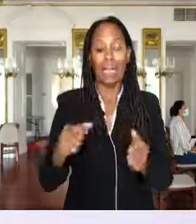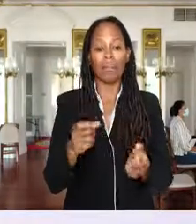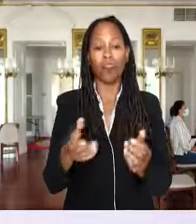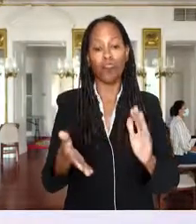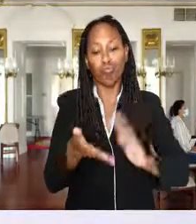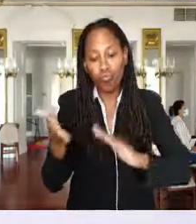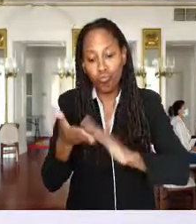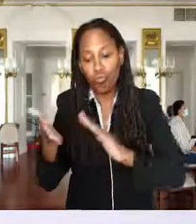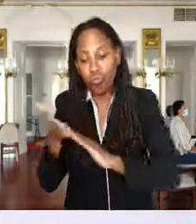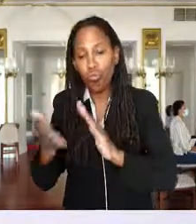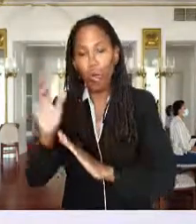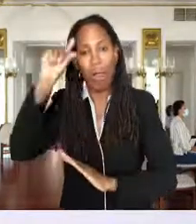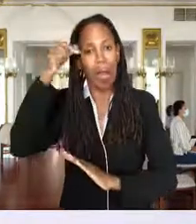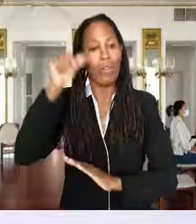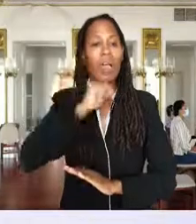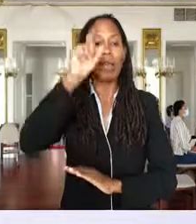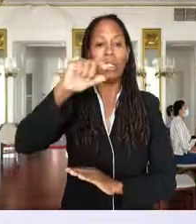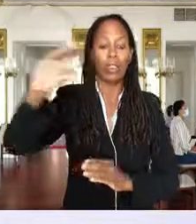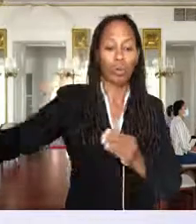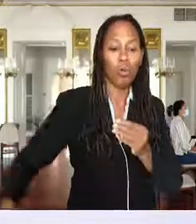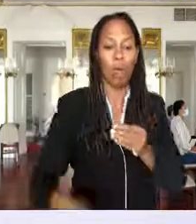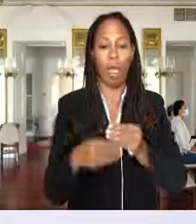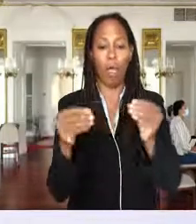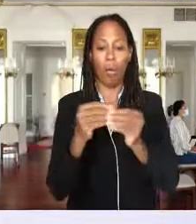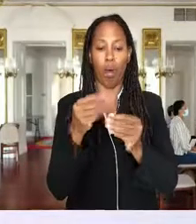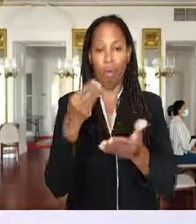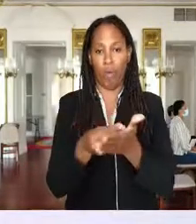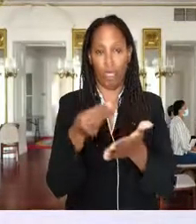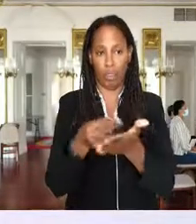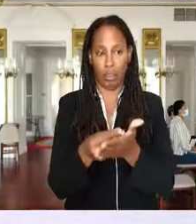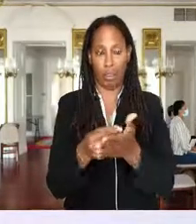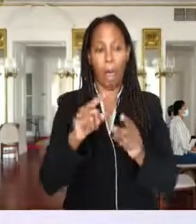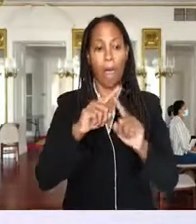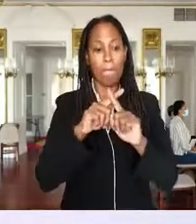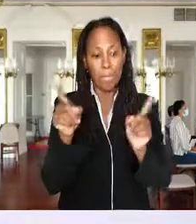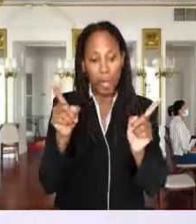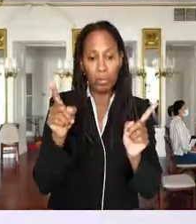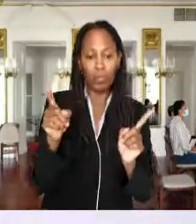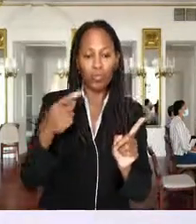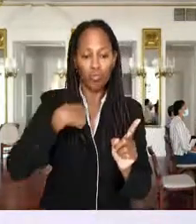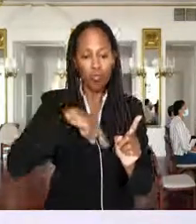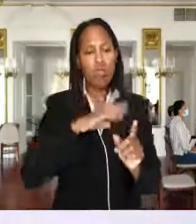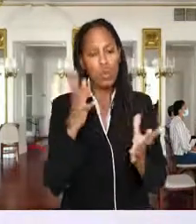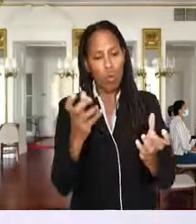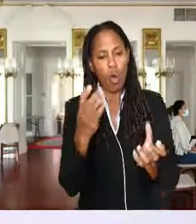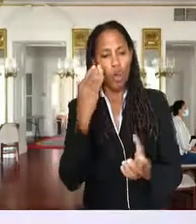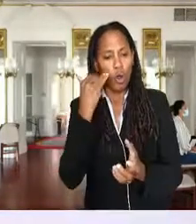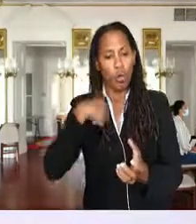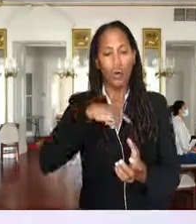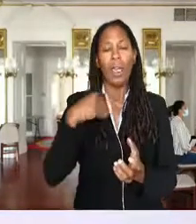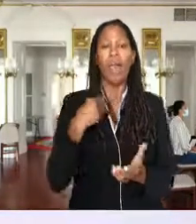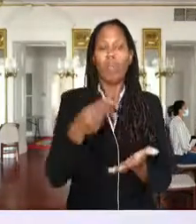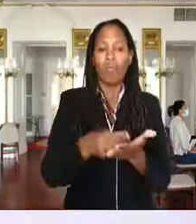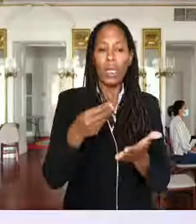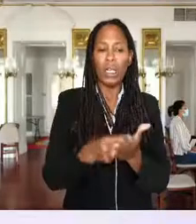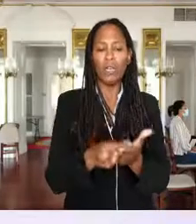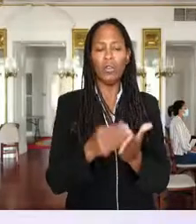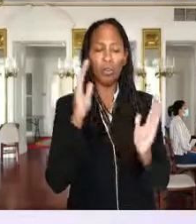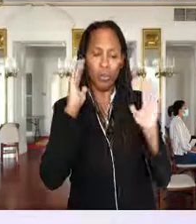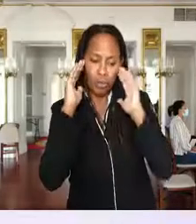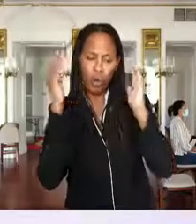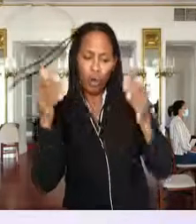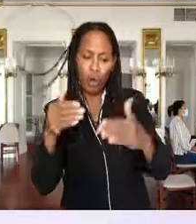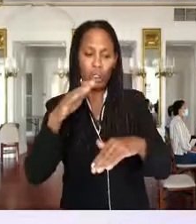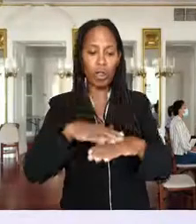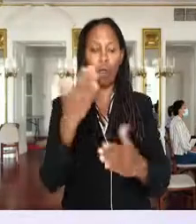funds. But we want to make sure that we always have a little nest egg to address any upcoming things that may happen and needs